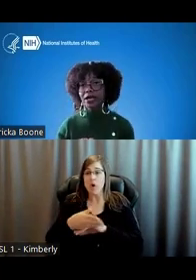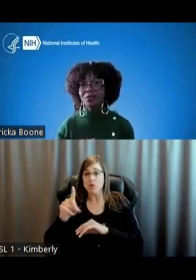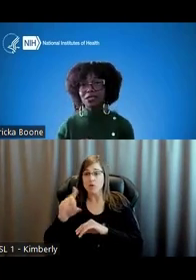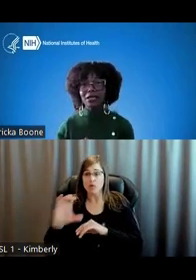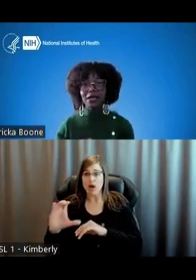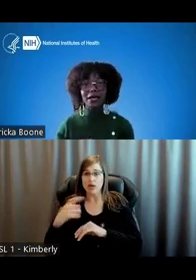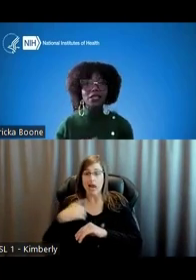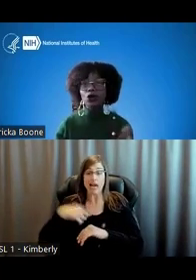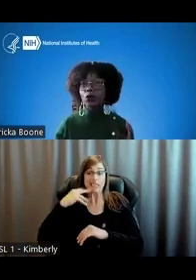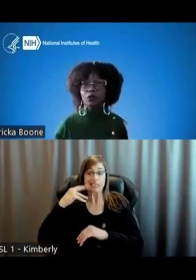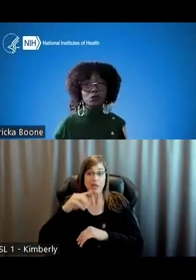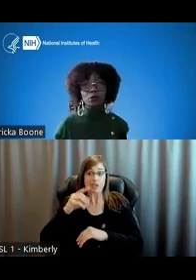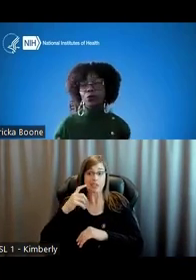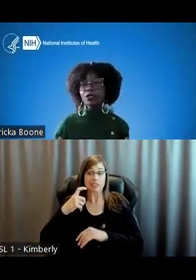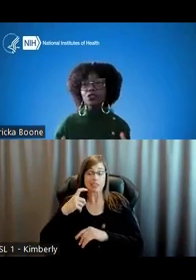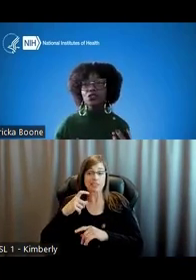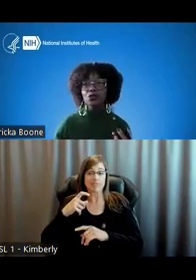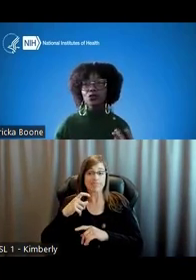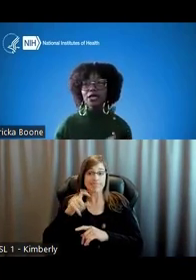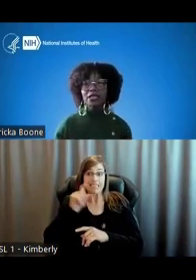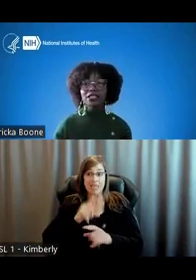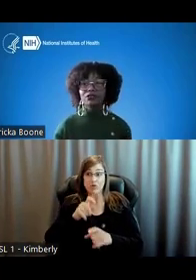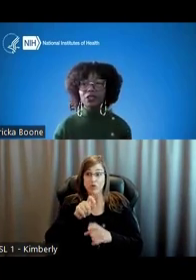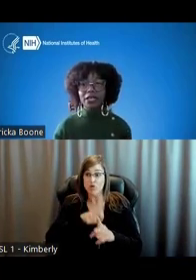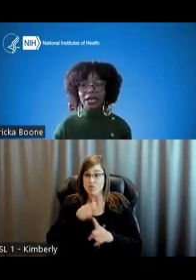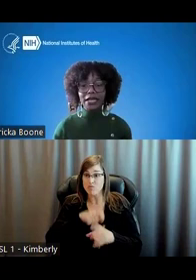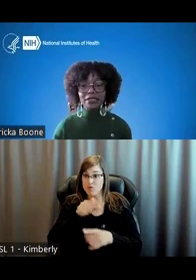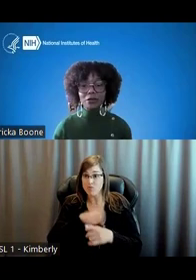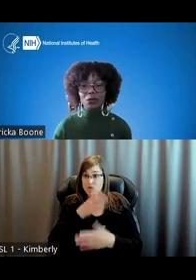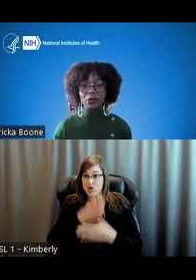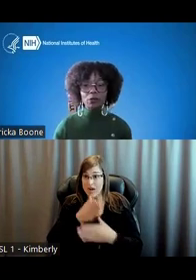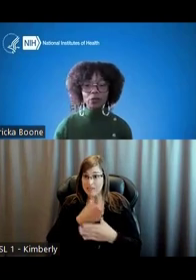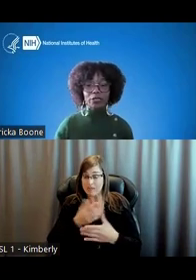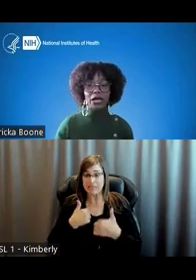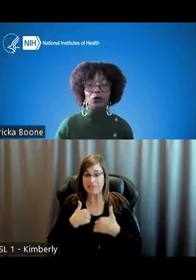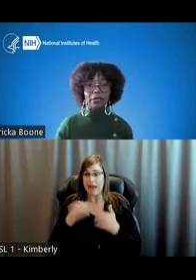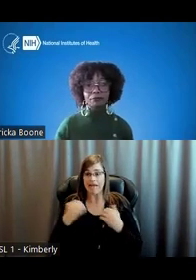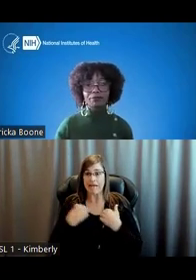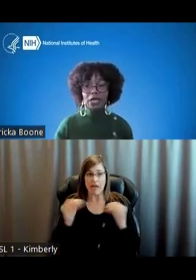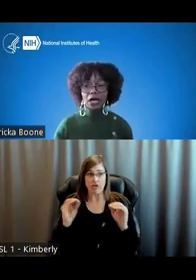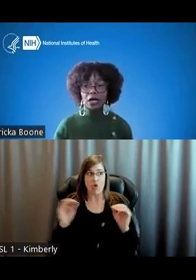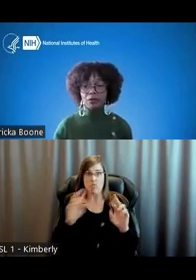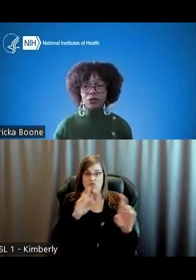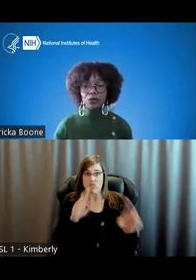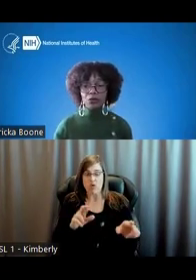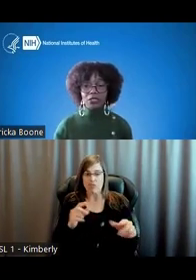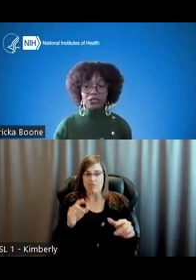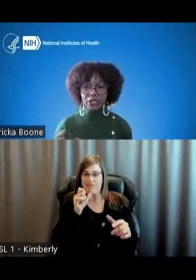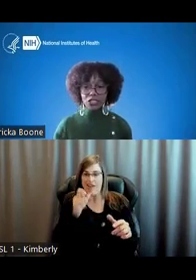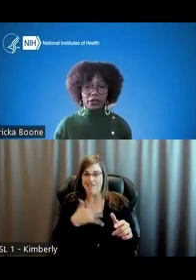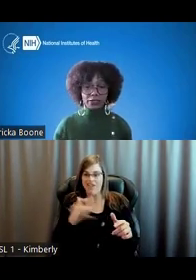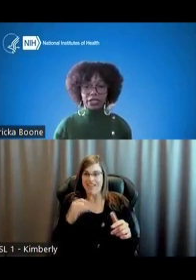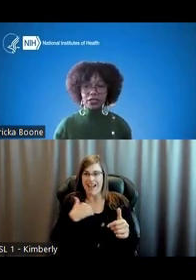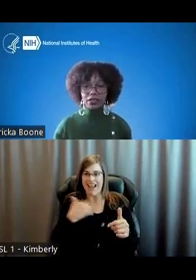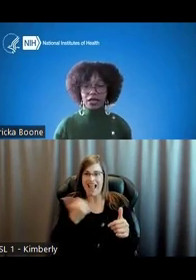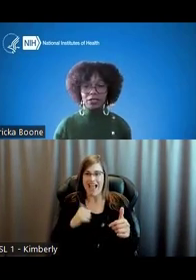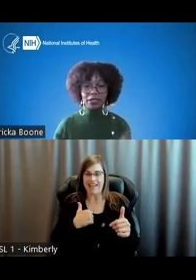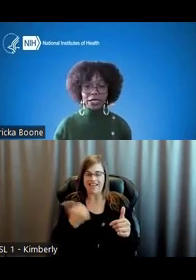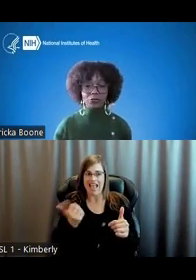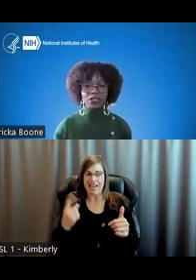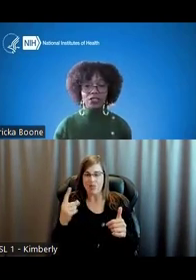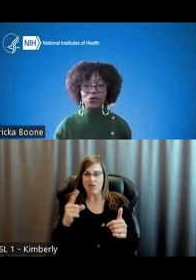sexual harassment. I had no one to report this to, and I didn't feel like I had someone that would be able to help me. So neither that child